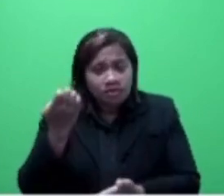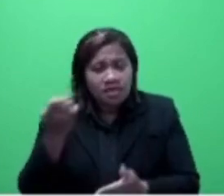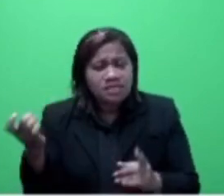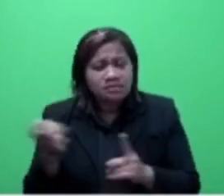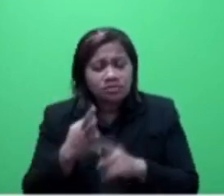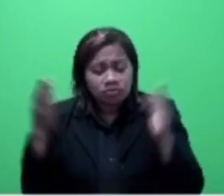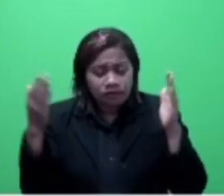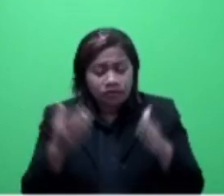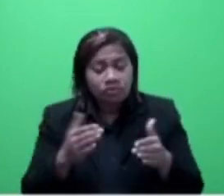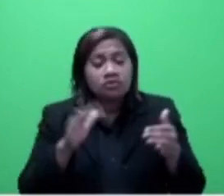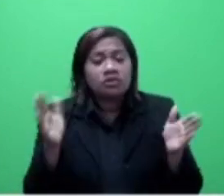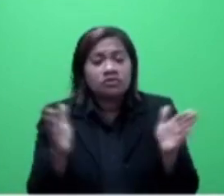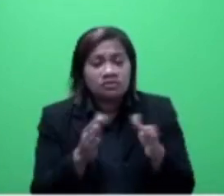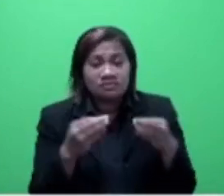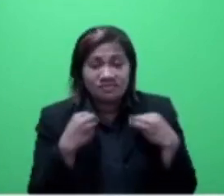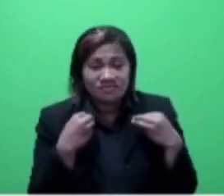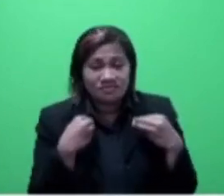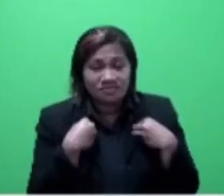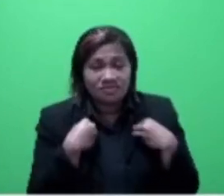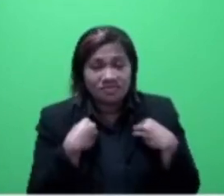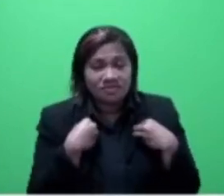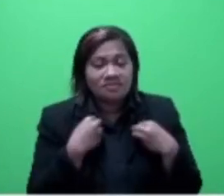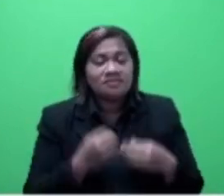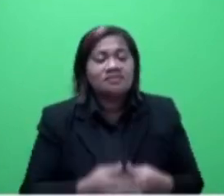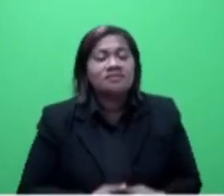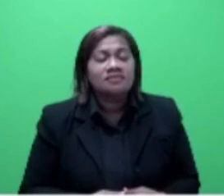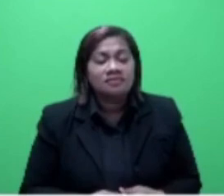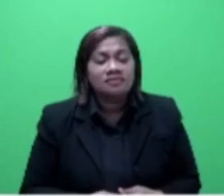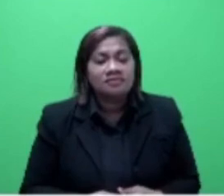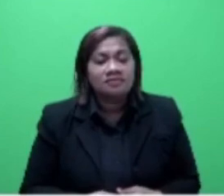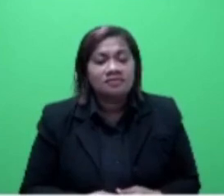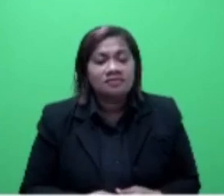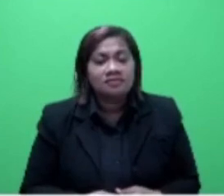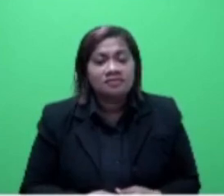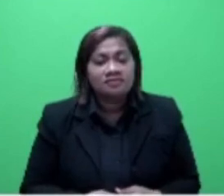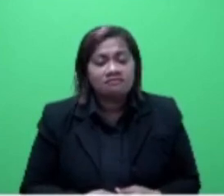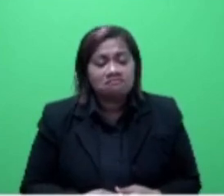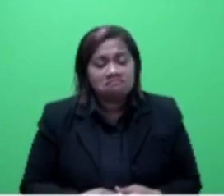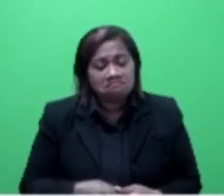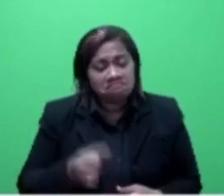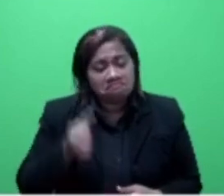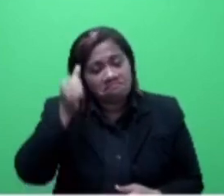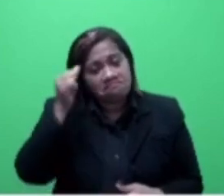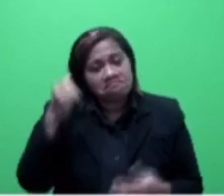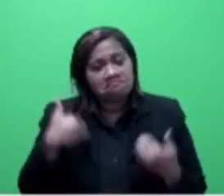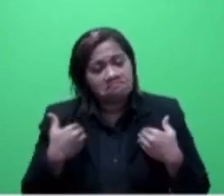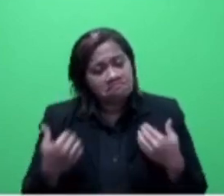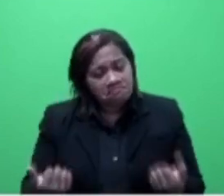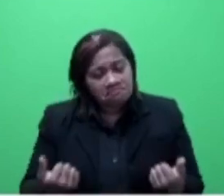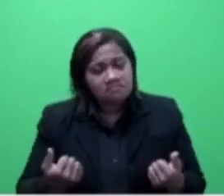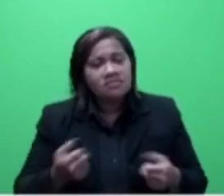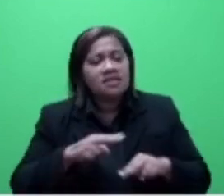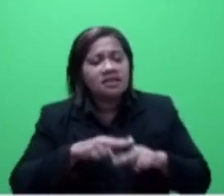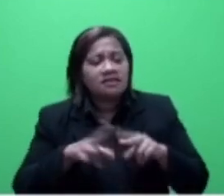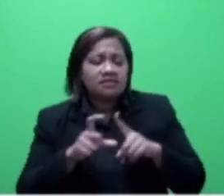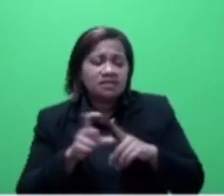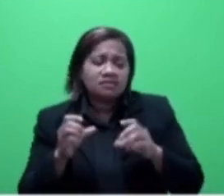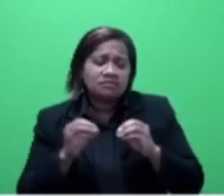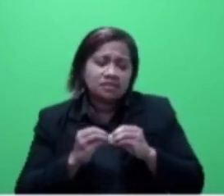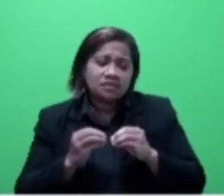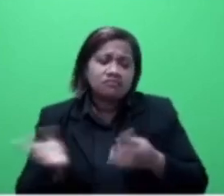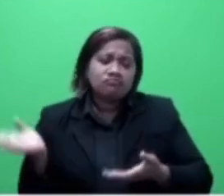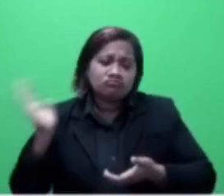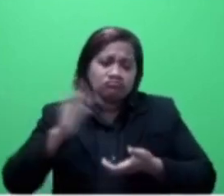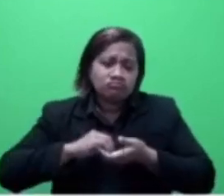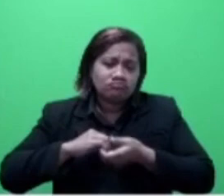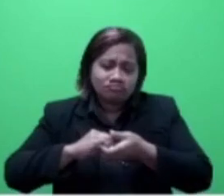our MSMEs and expanding our economic base. It's well known, sir, that the FDB has collaborated also, despite what